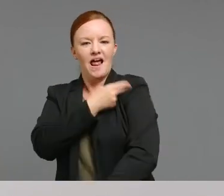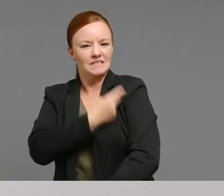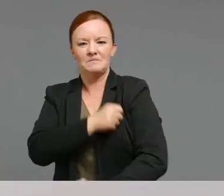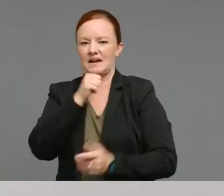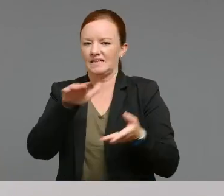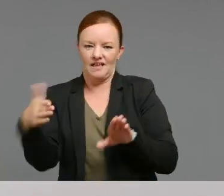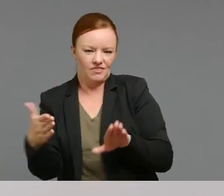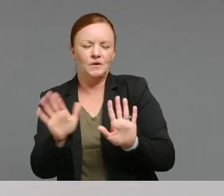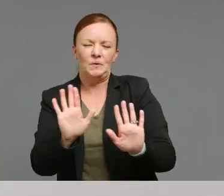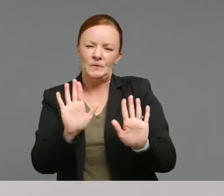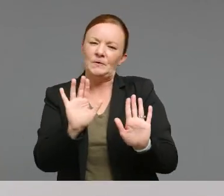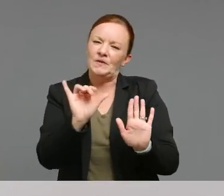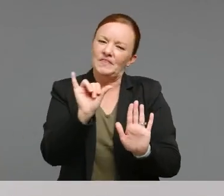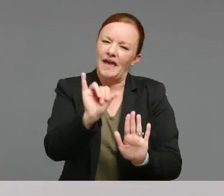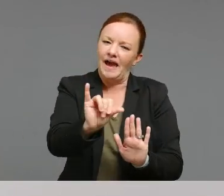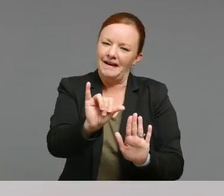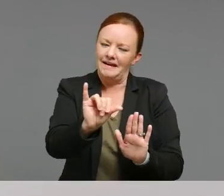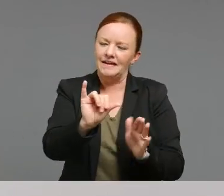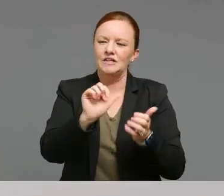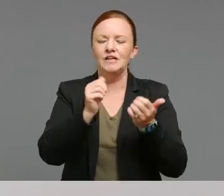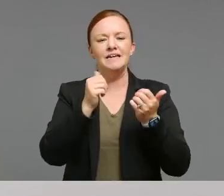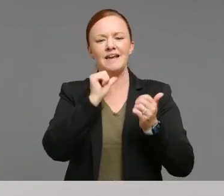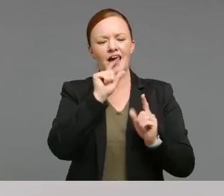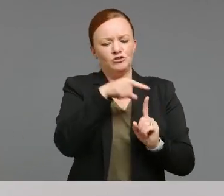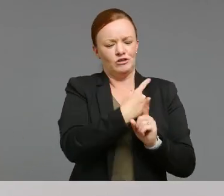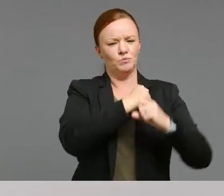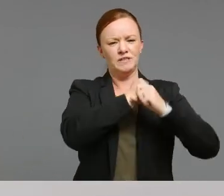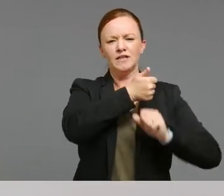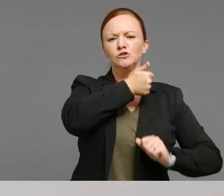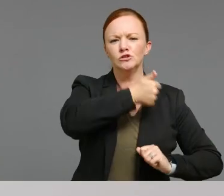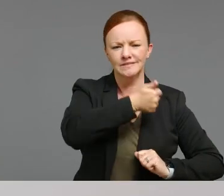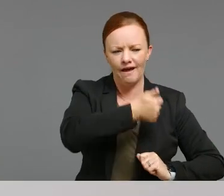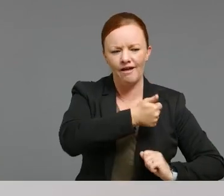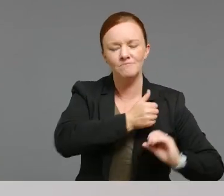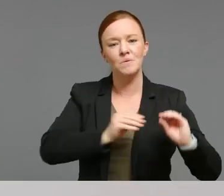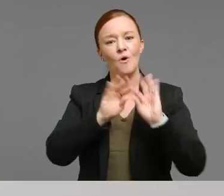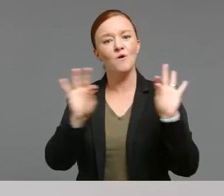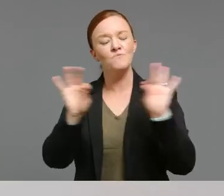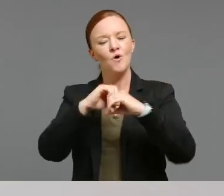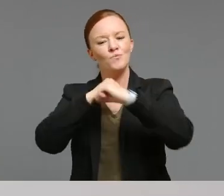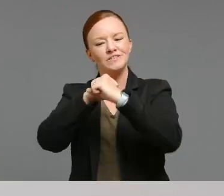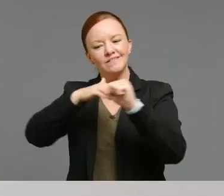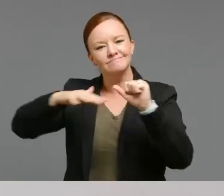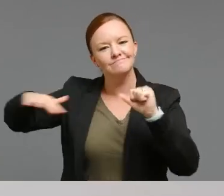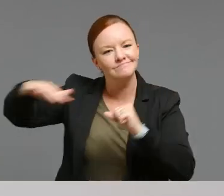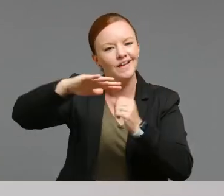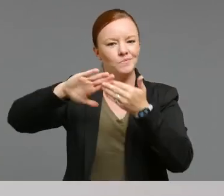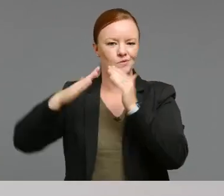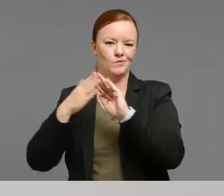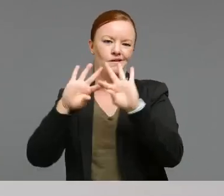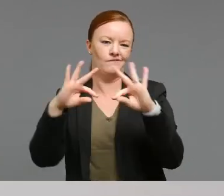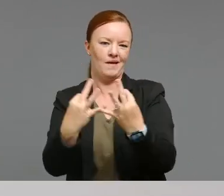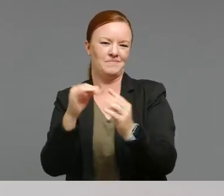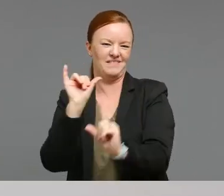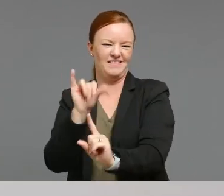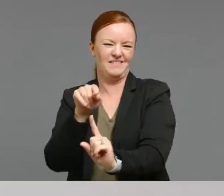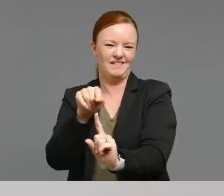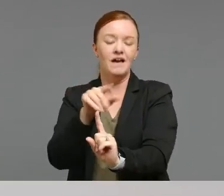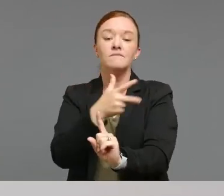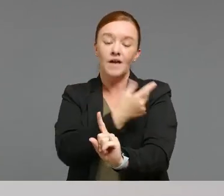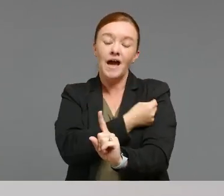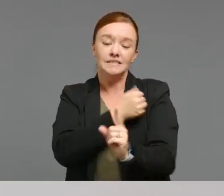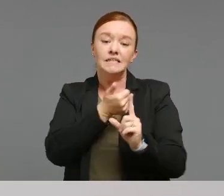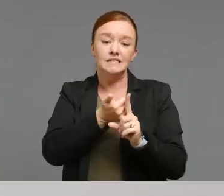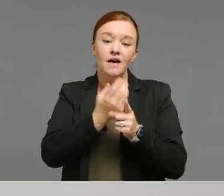to protect those that are around them and trying to play it off of that. The vaccines are